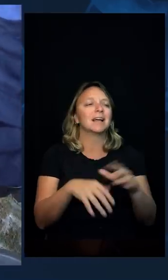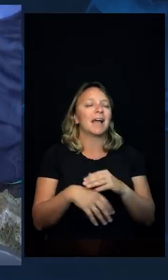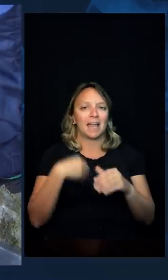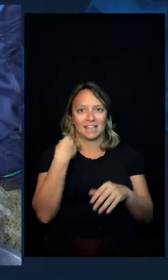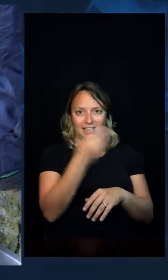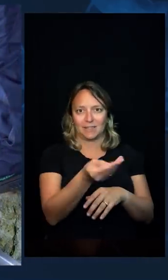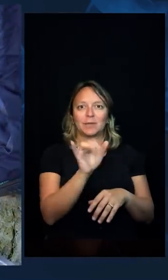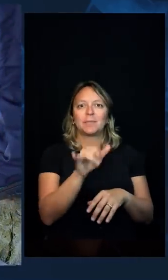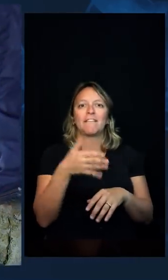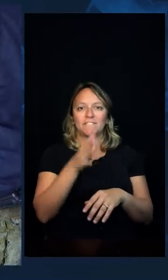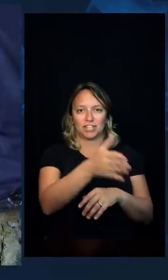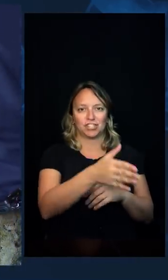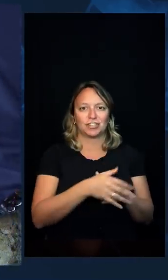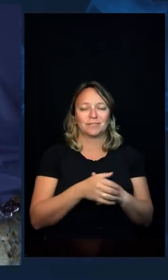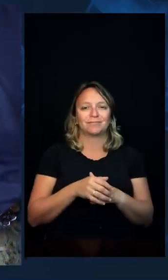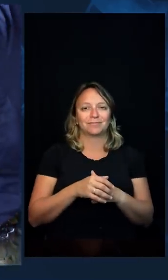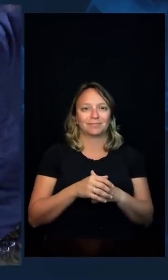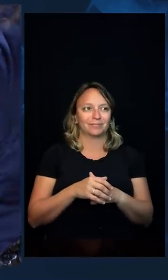fish.